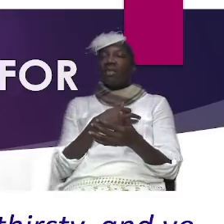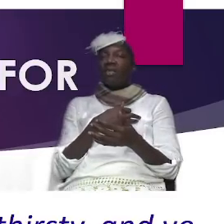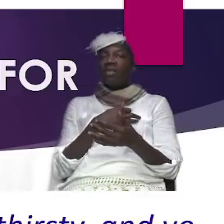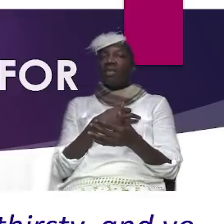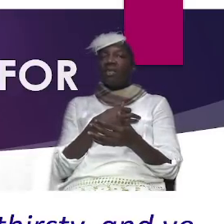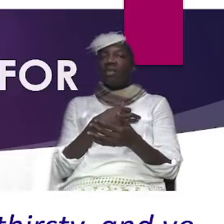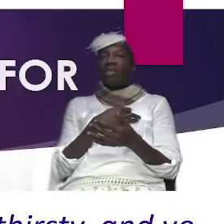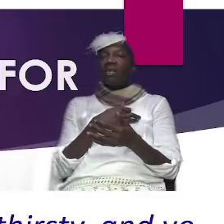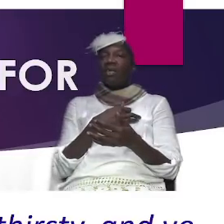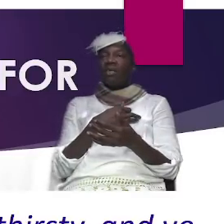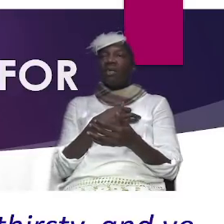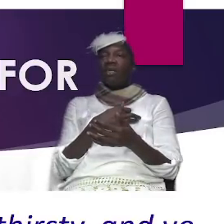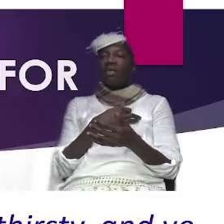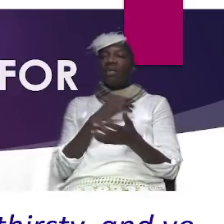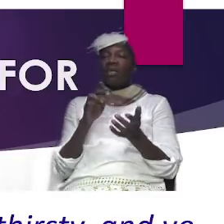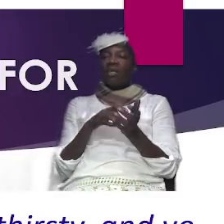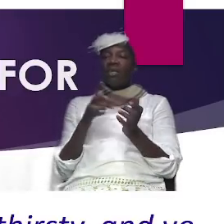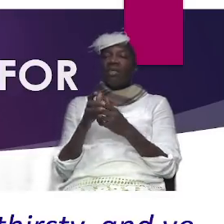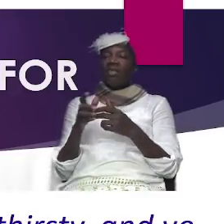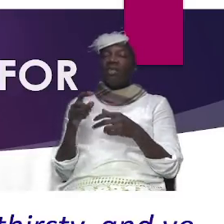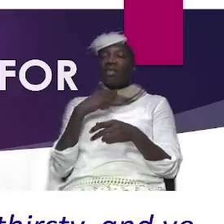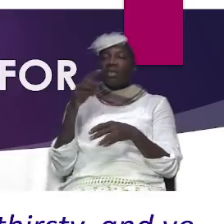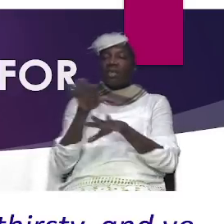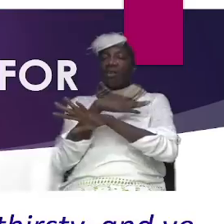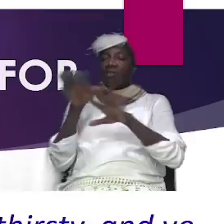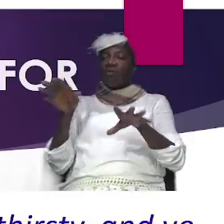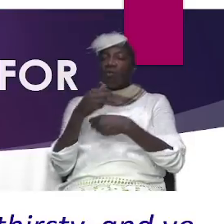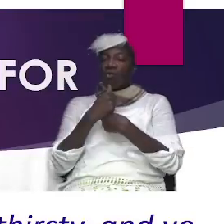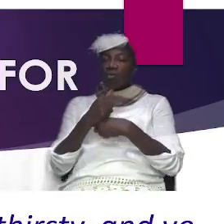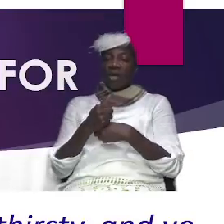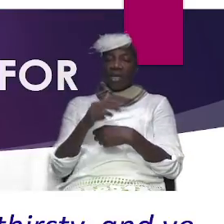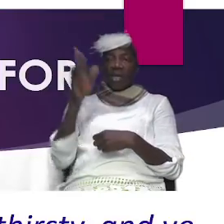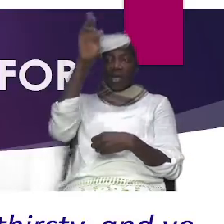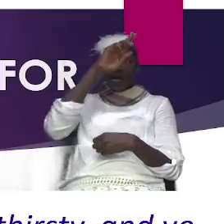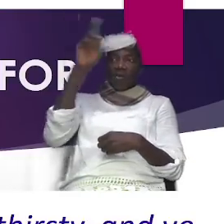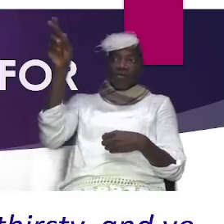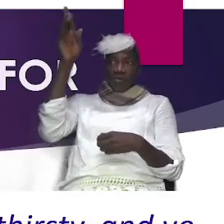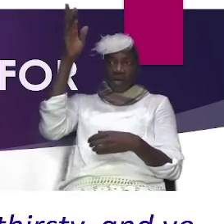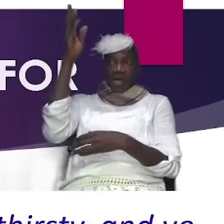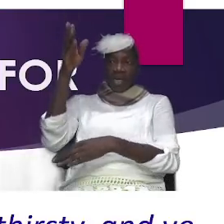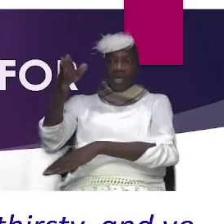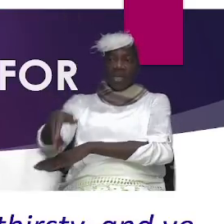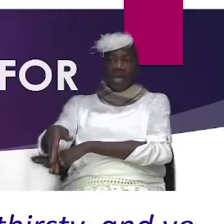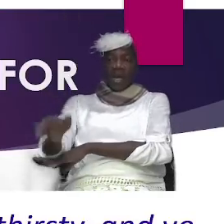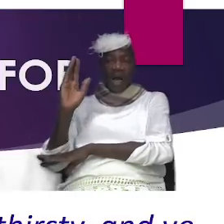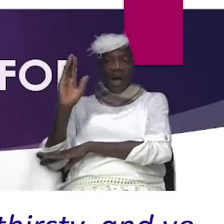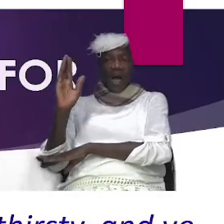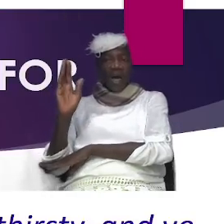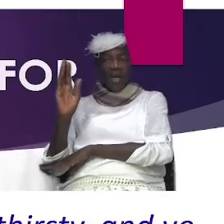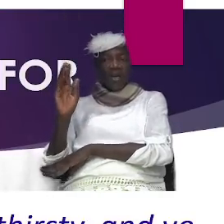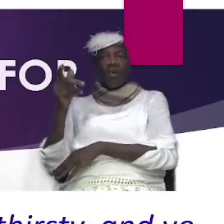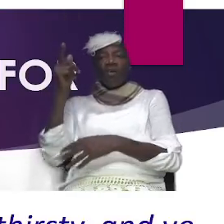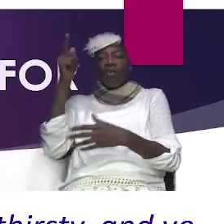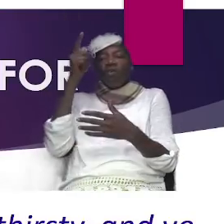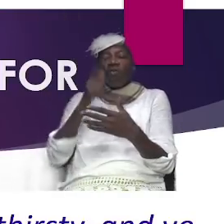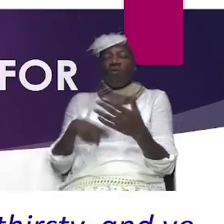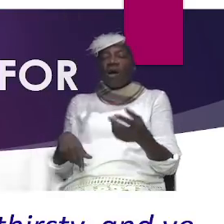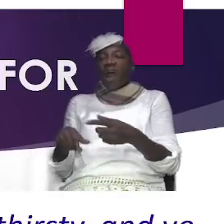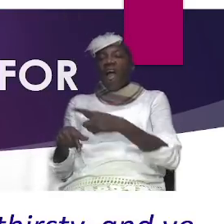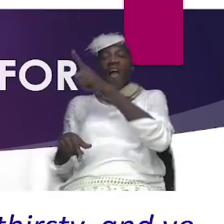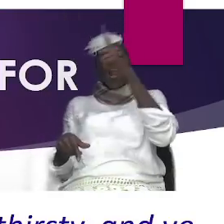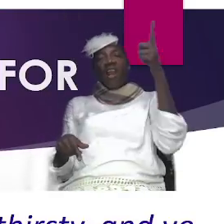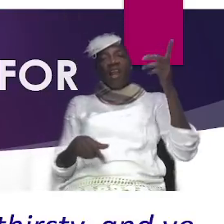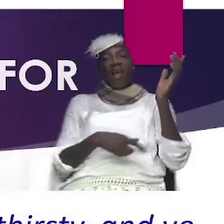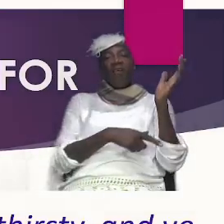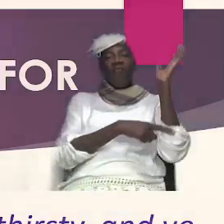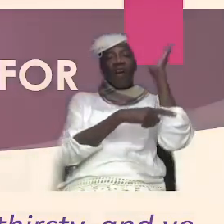at the heart of it, Jesus said, don't make your right hand know what your left hand is doing. At the heart of it,